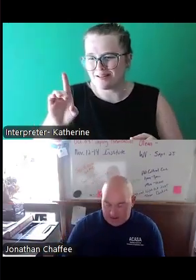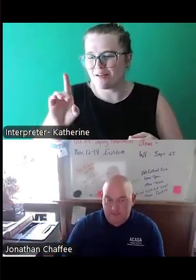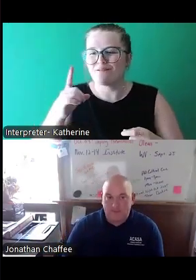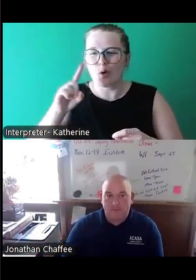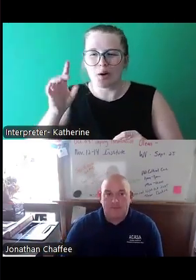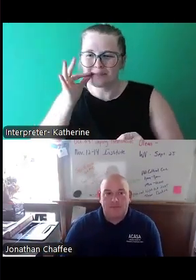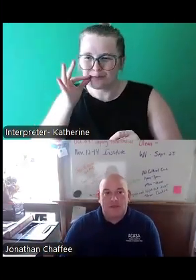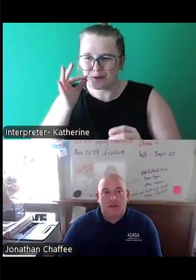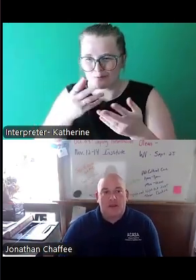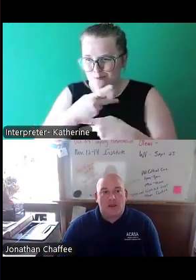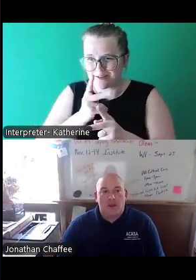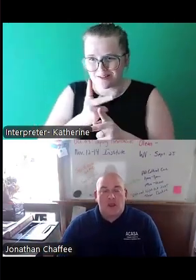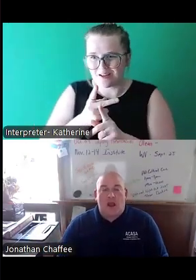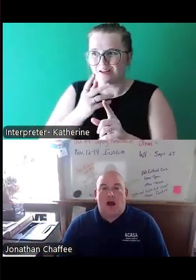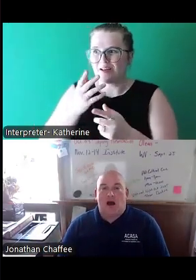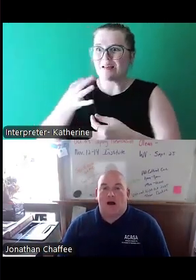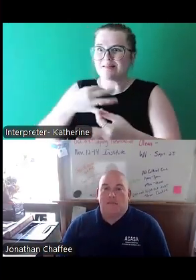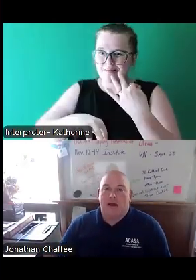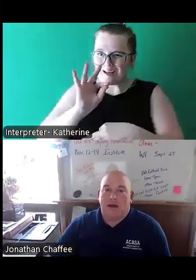high.